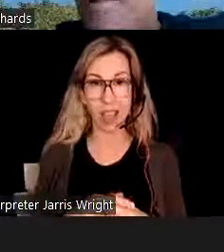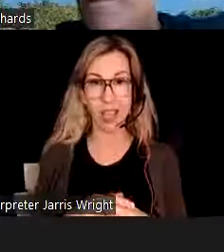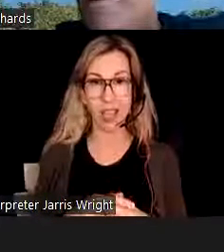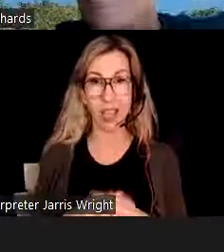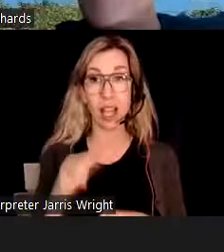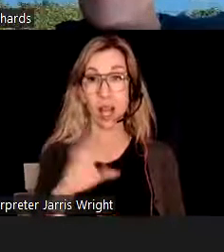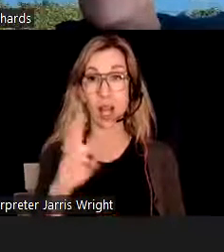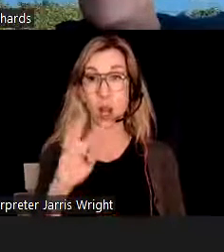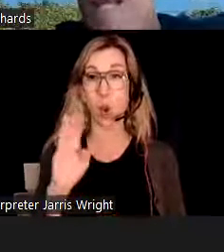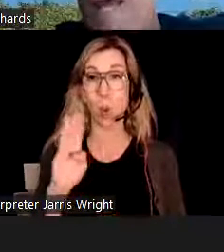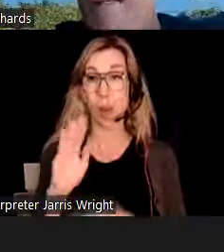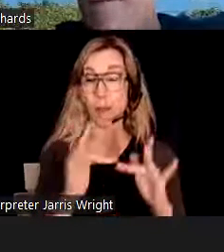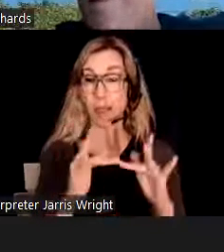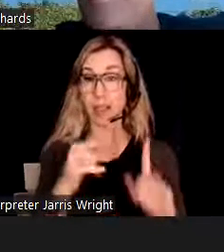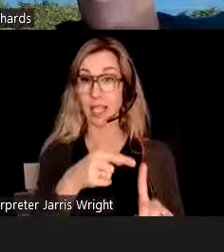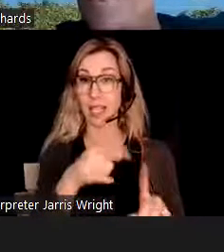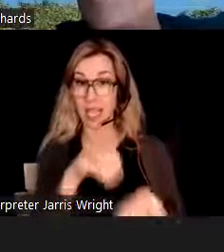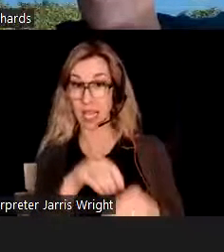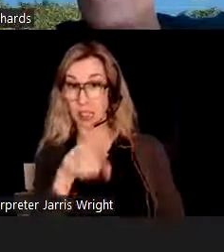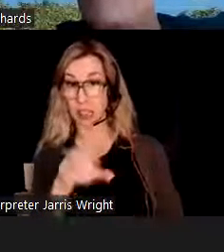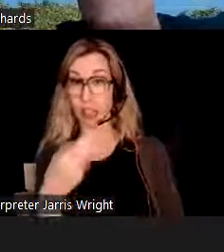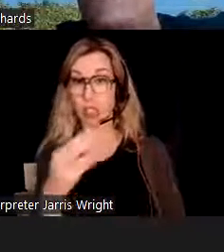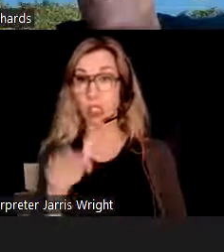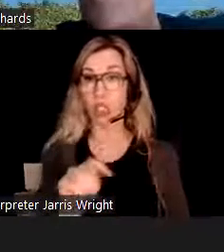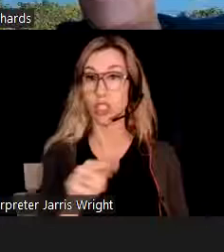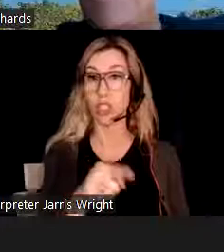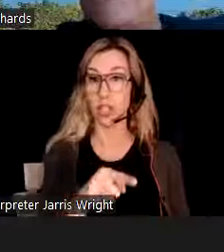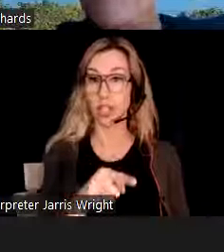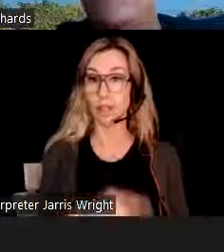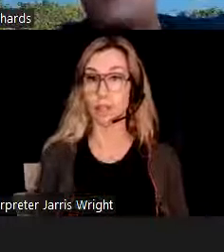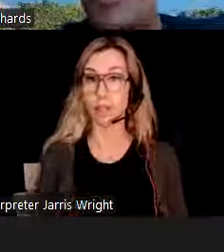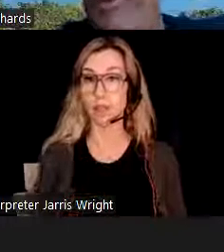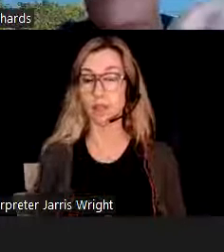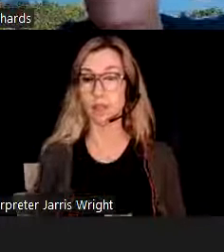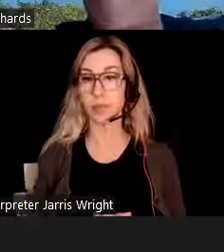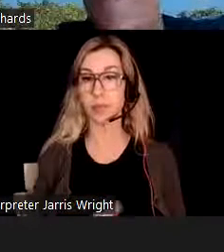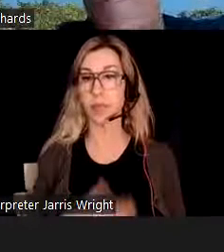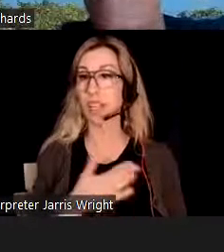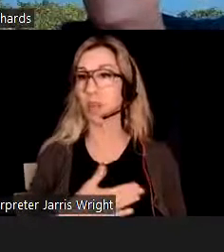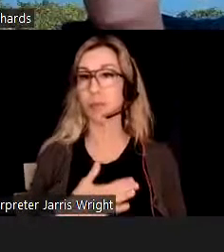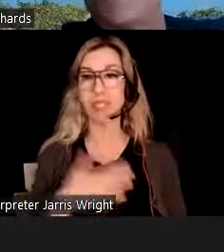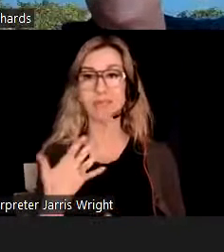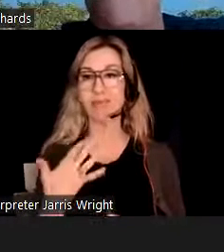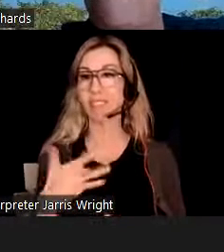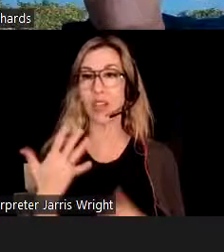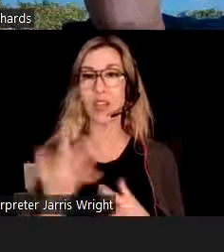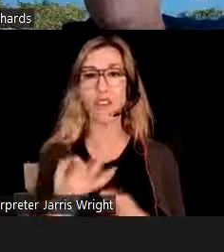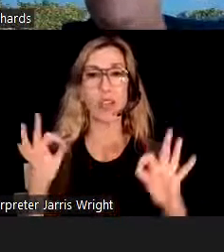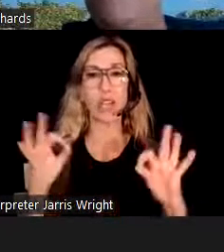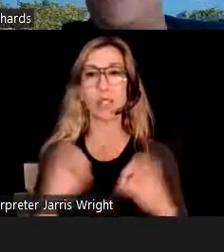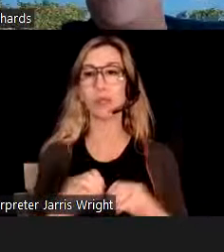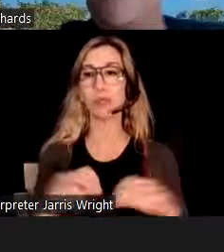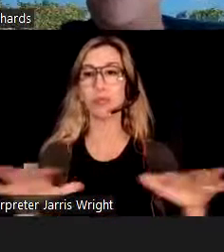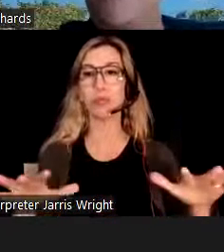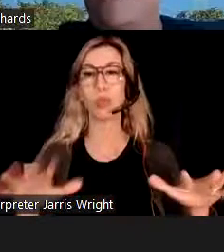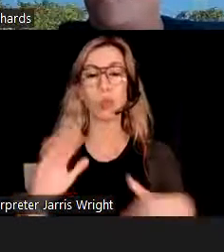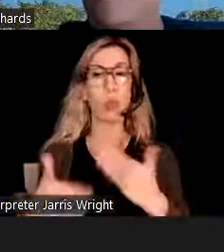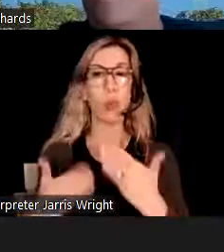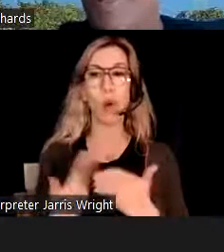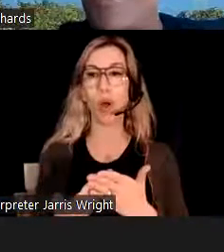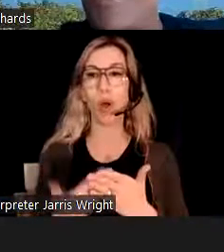link is in the chat. Please feel free to disperse that out to all of